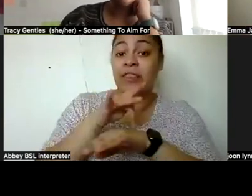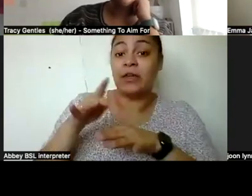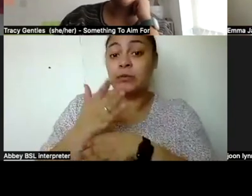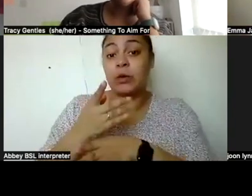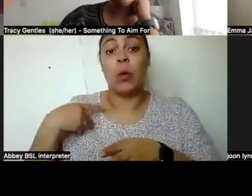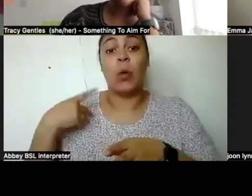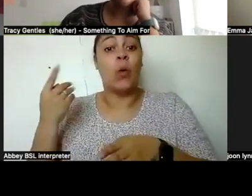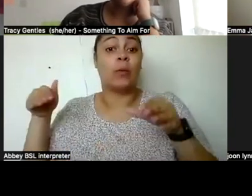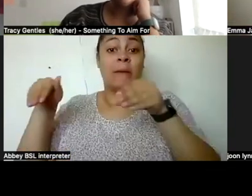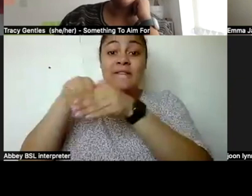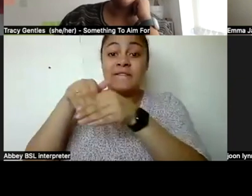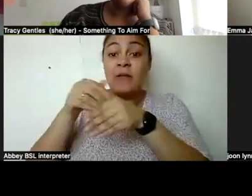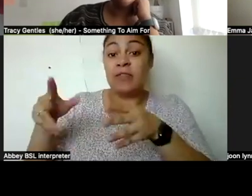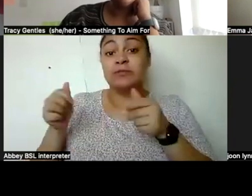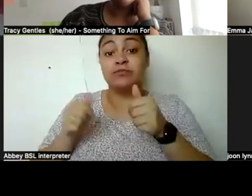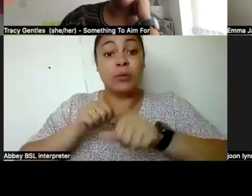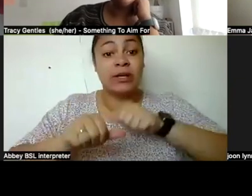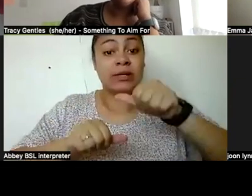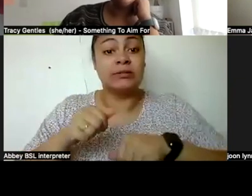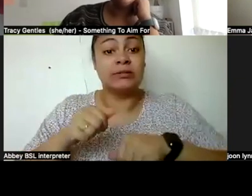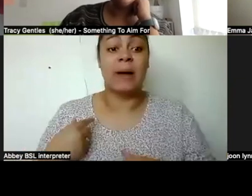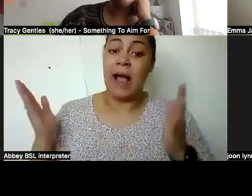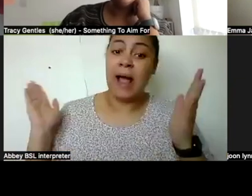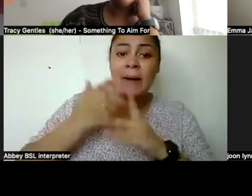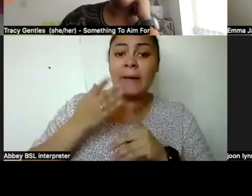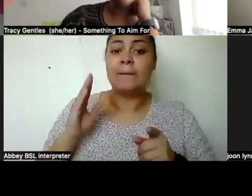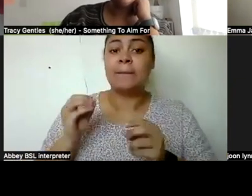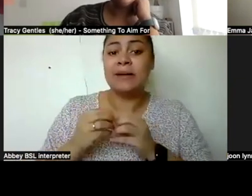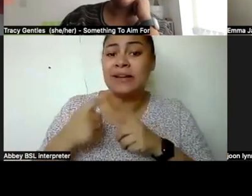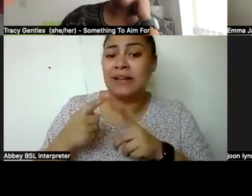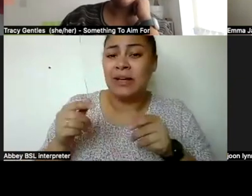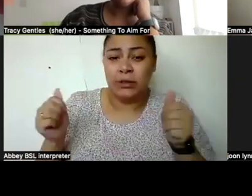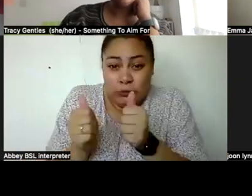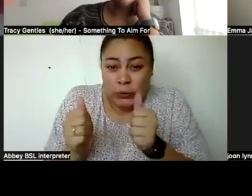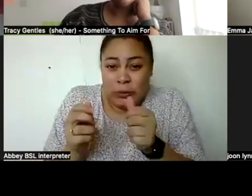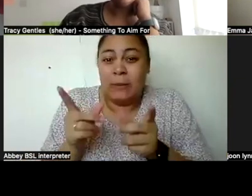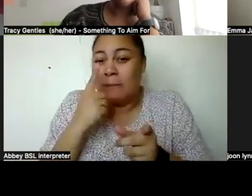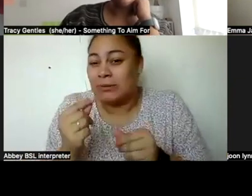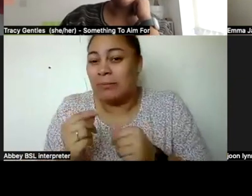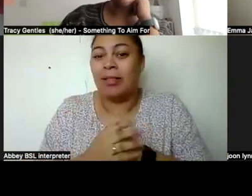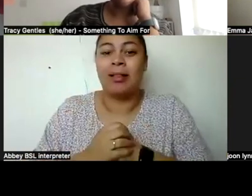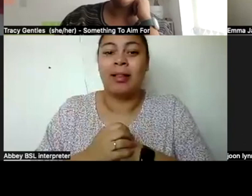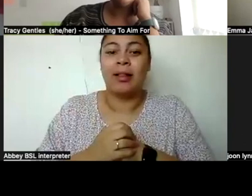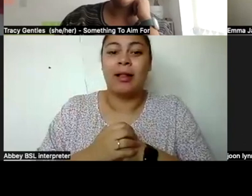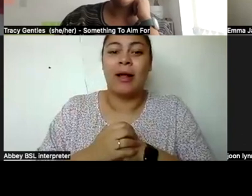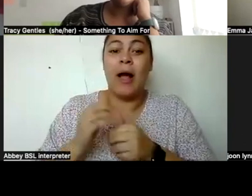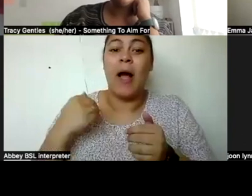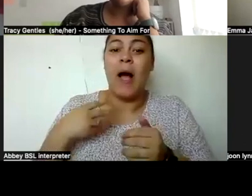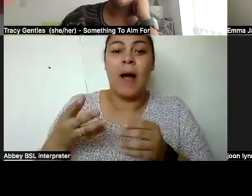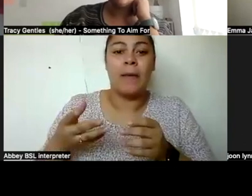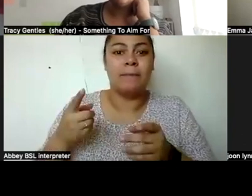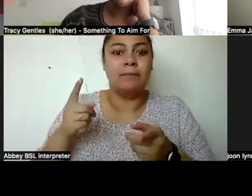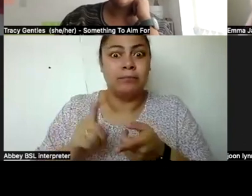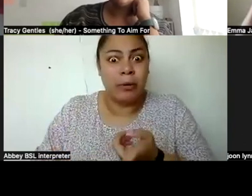been involved in this process. And my aim would be to keep my contribution as short as possible, because what I'm permanently learning